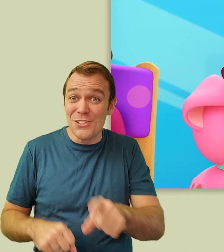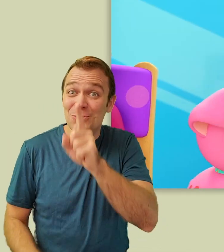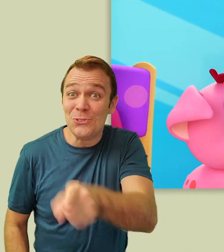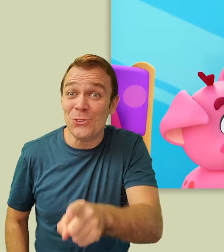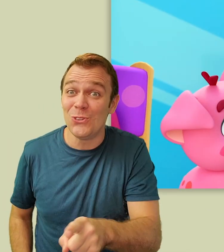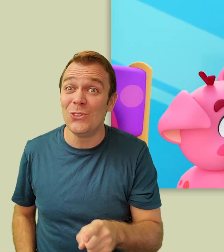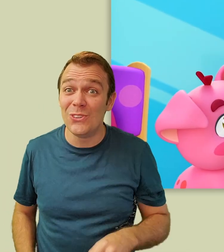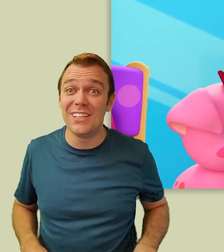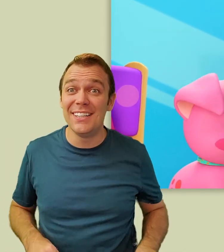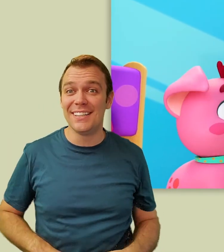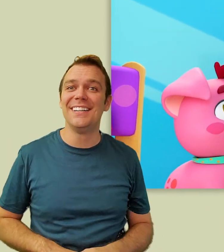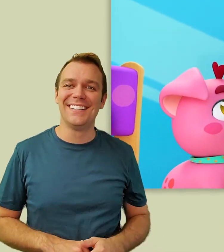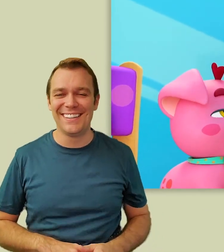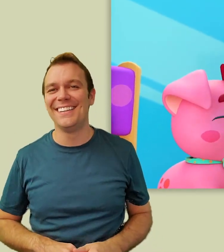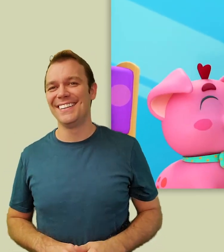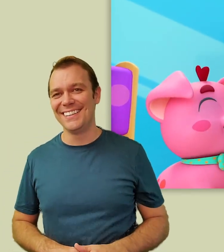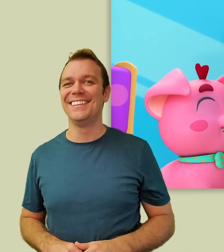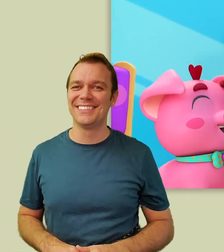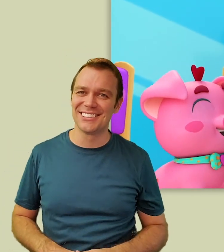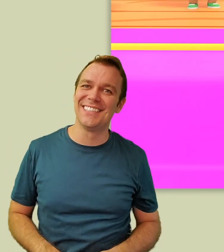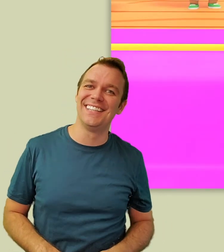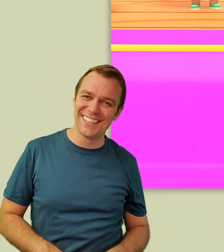They do! Yes, sir!